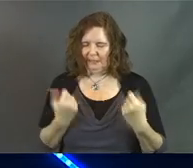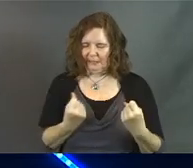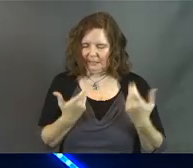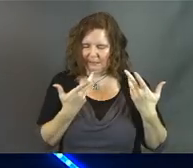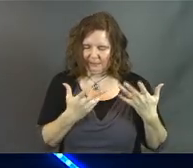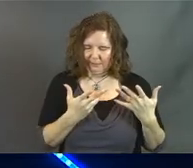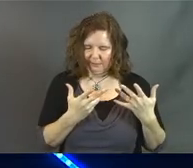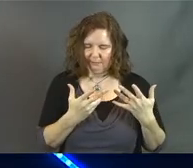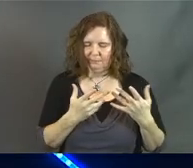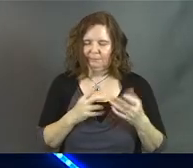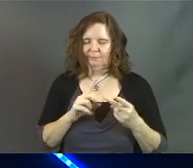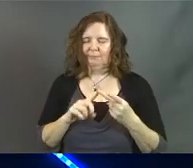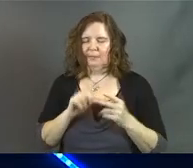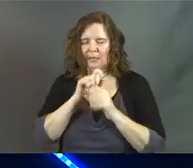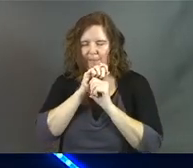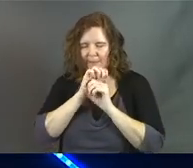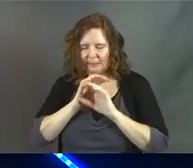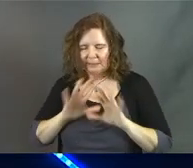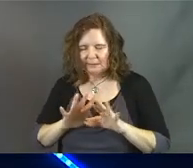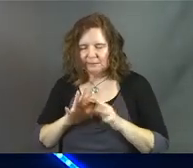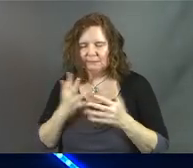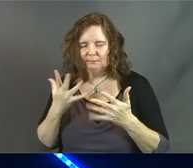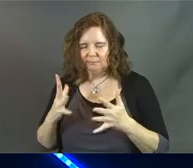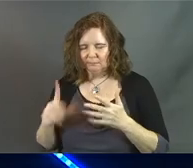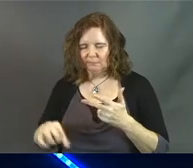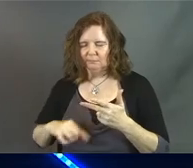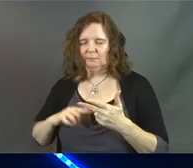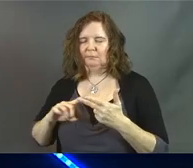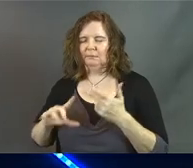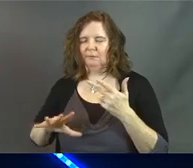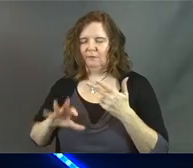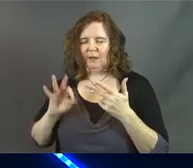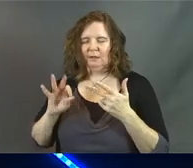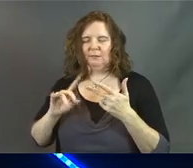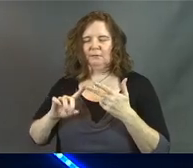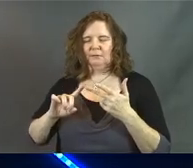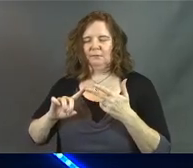healing, that they would find peace, and that they would find